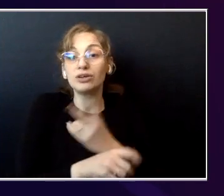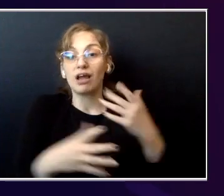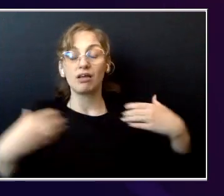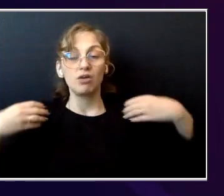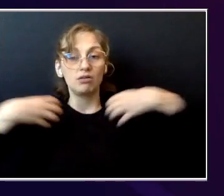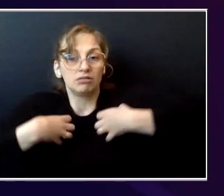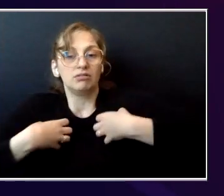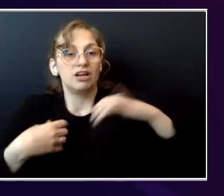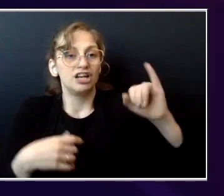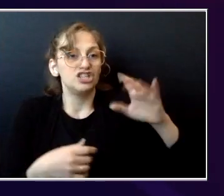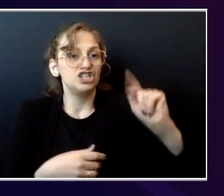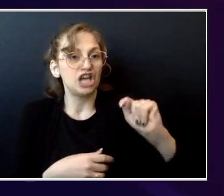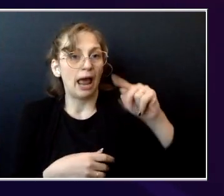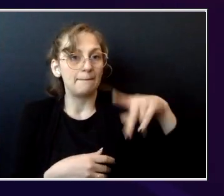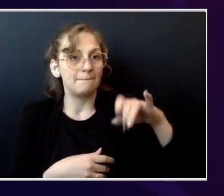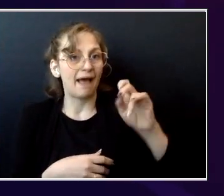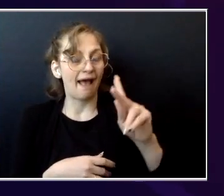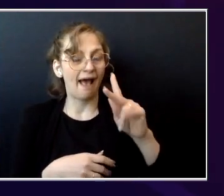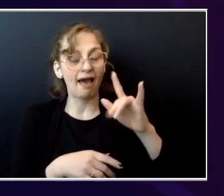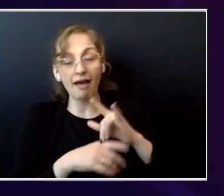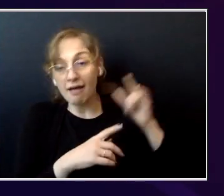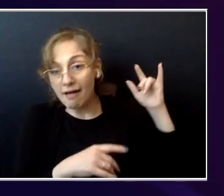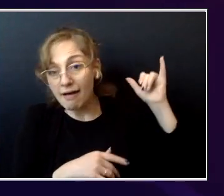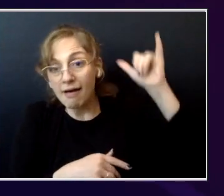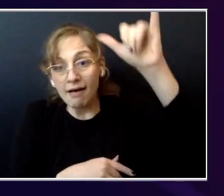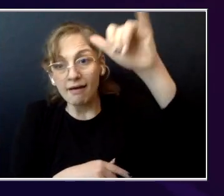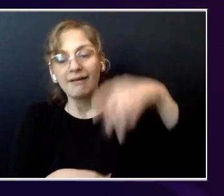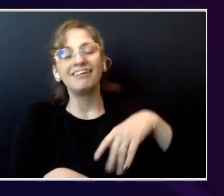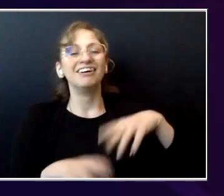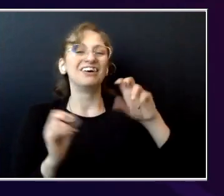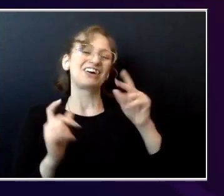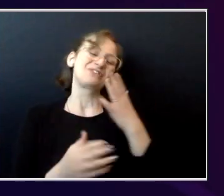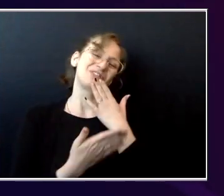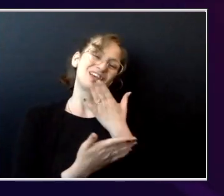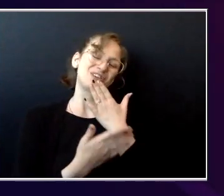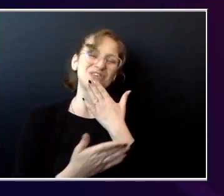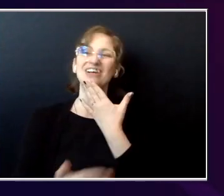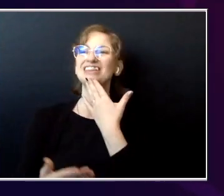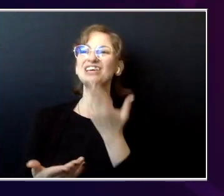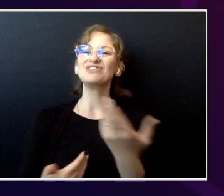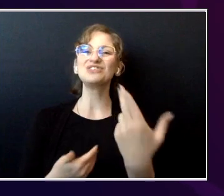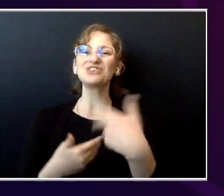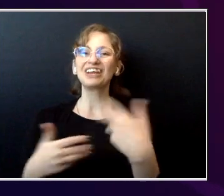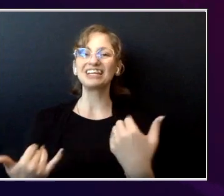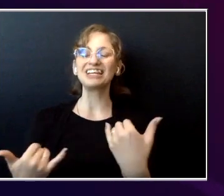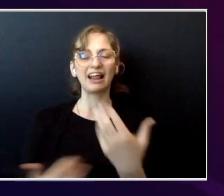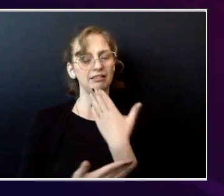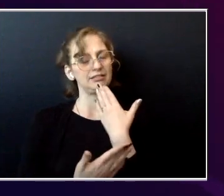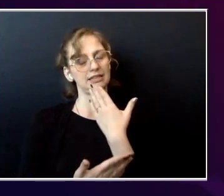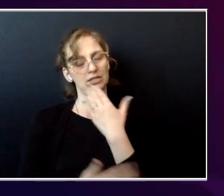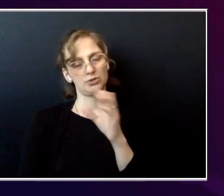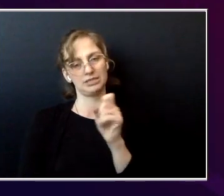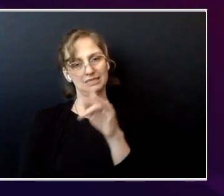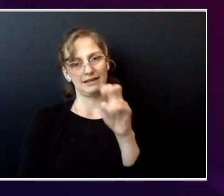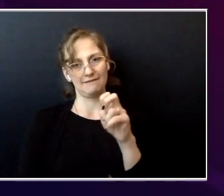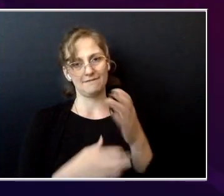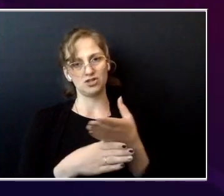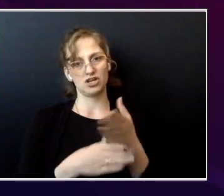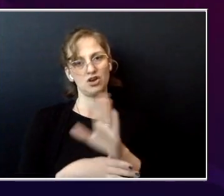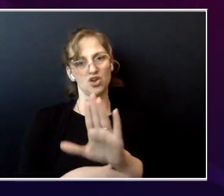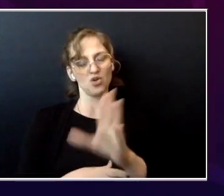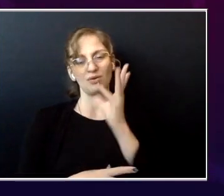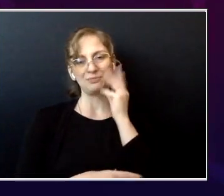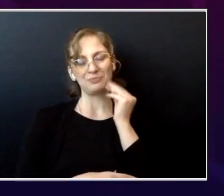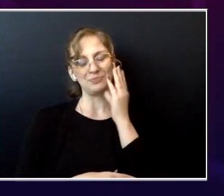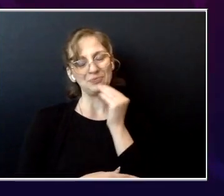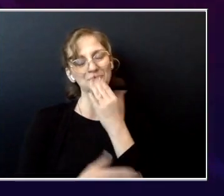think about it. And try to fly? Yeah. All right. Well, thank you. And thanks for being with us today. And thank you to Steve for sharing your journey. We appreciate you taking the time